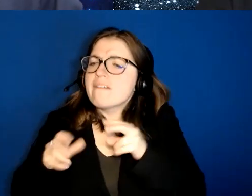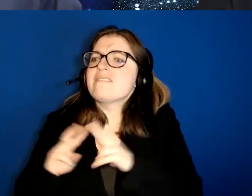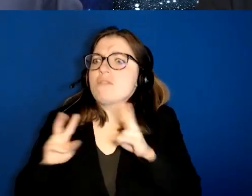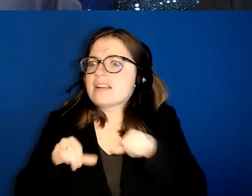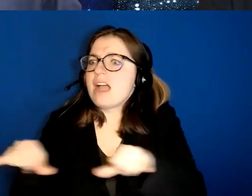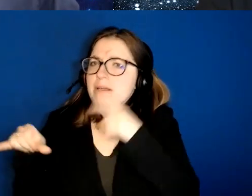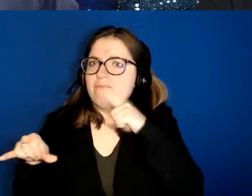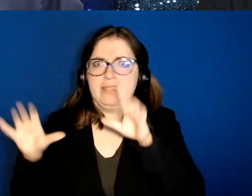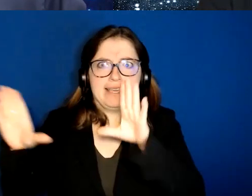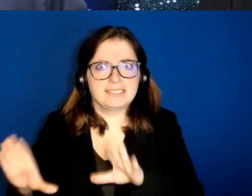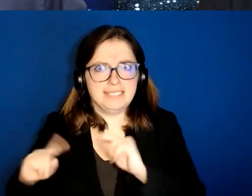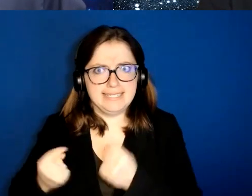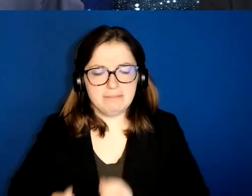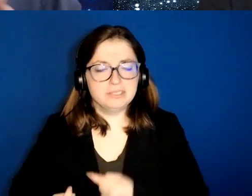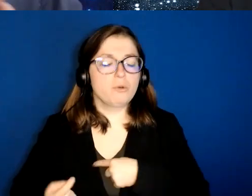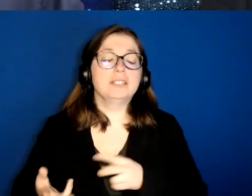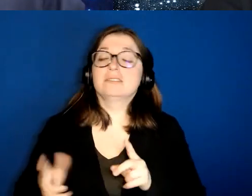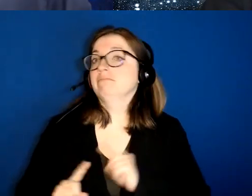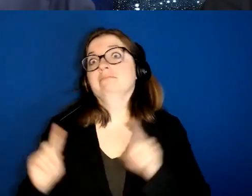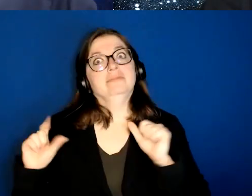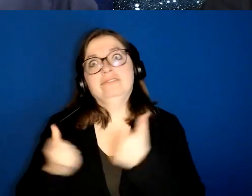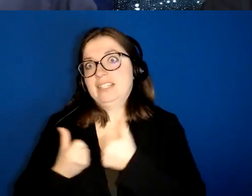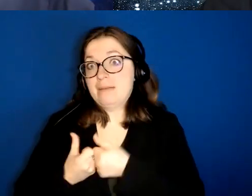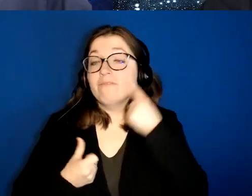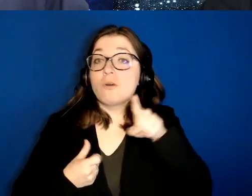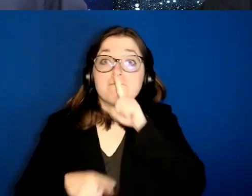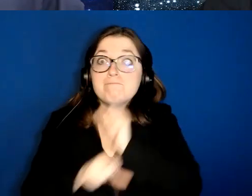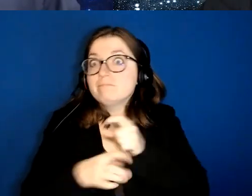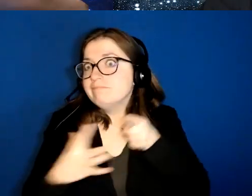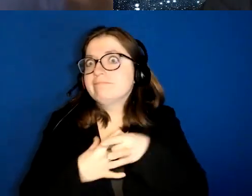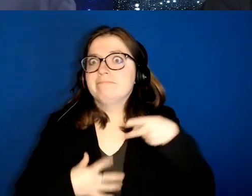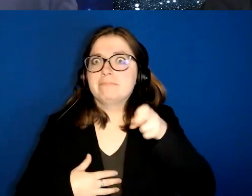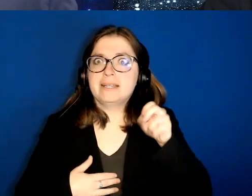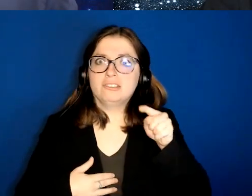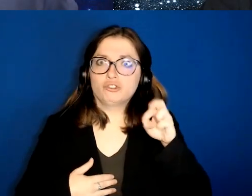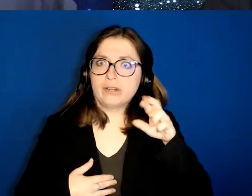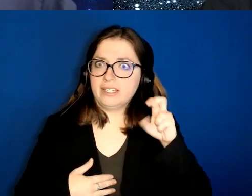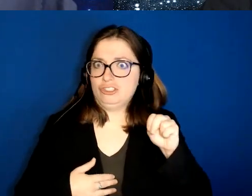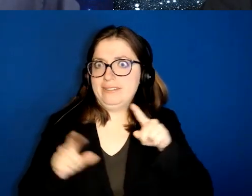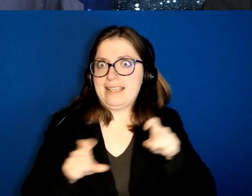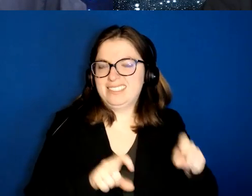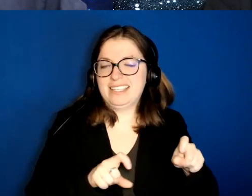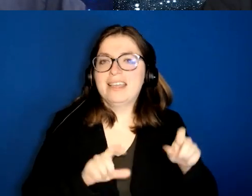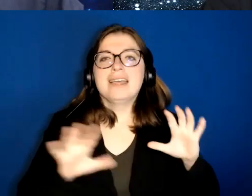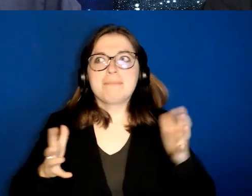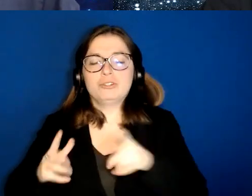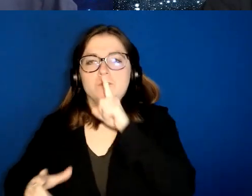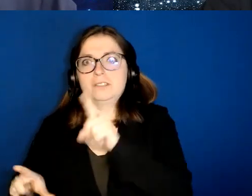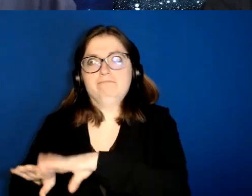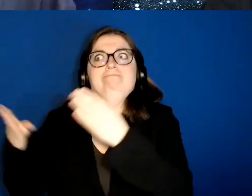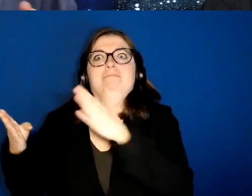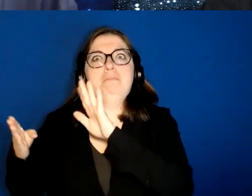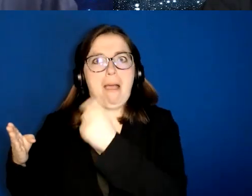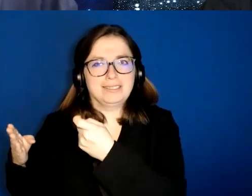And it's a different game when you're actually doing penetration testing than just popping boxes. There are so many kinds of vulnerabilities that